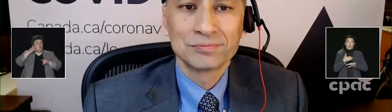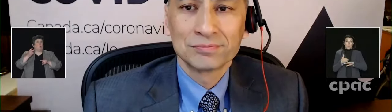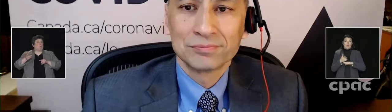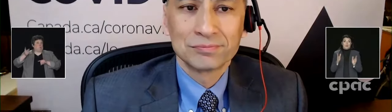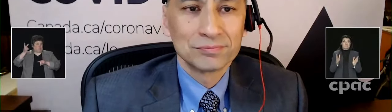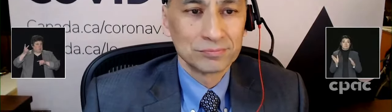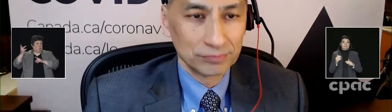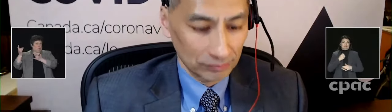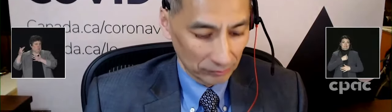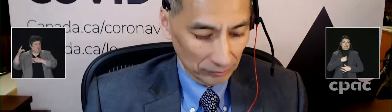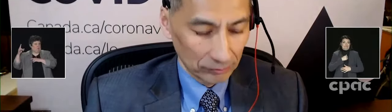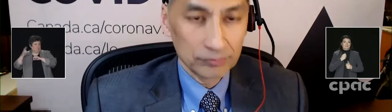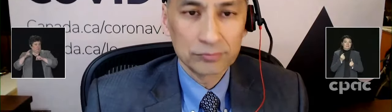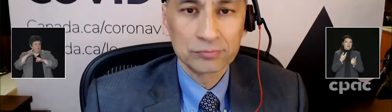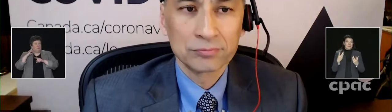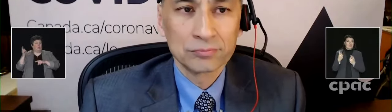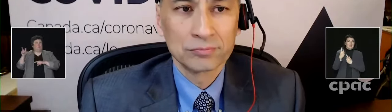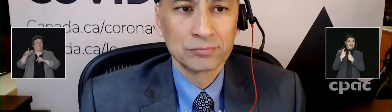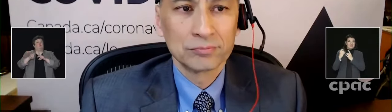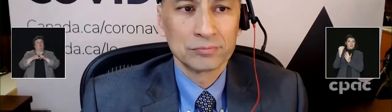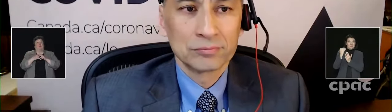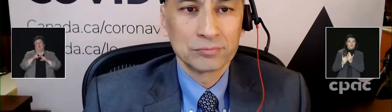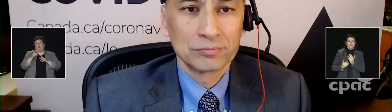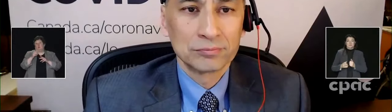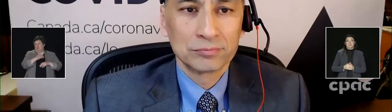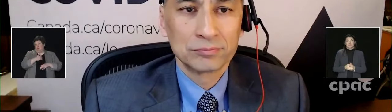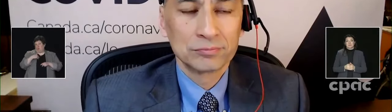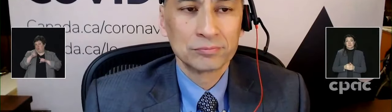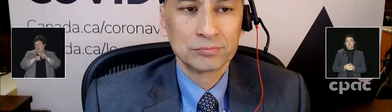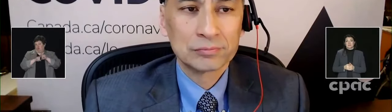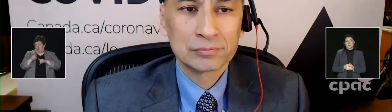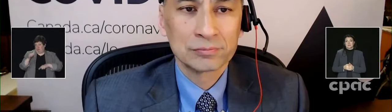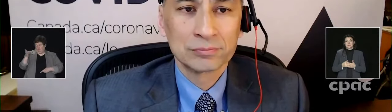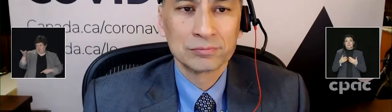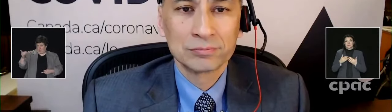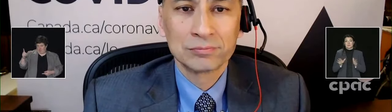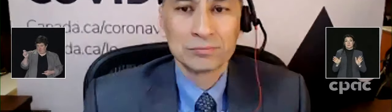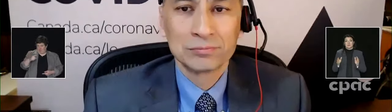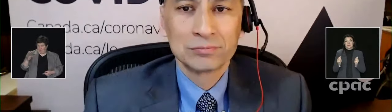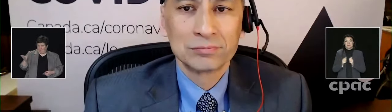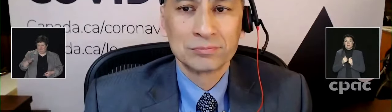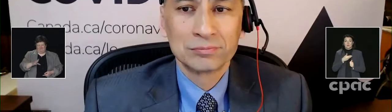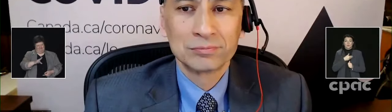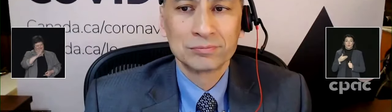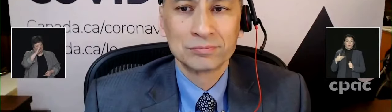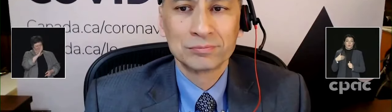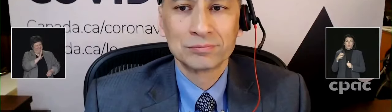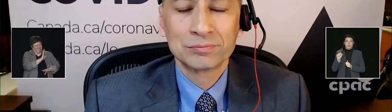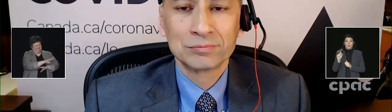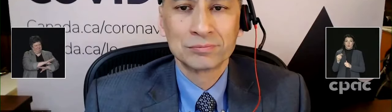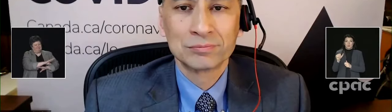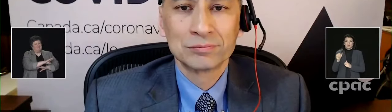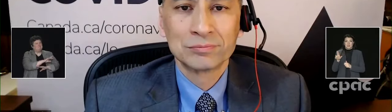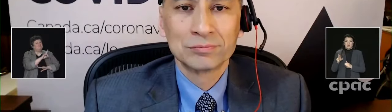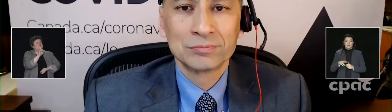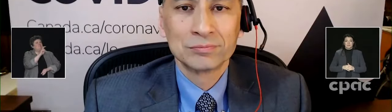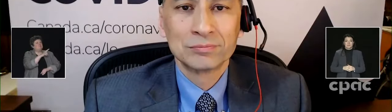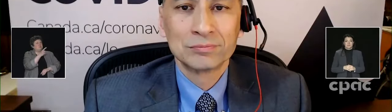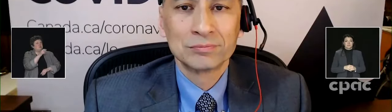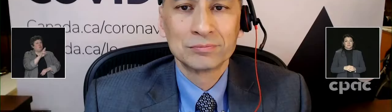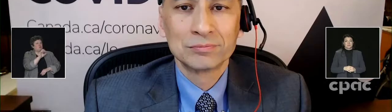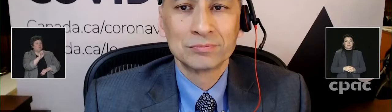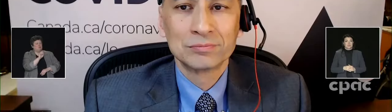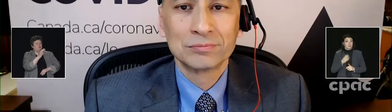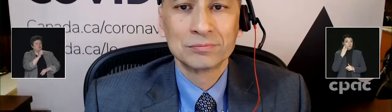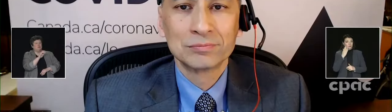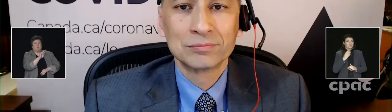will start with Jacques Galland from the Toronto Star. Hi, good afternoon. My first question is for Dr.